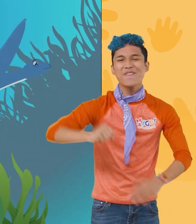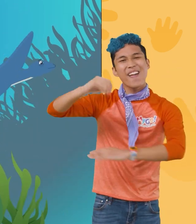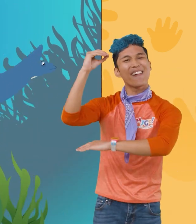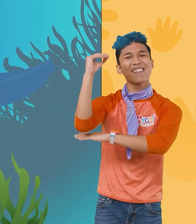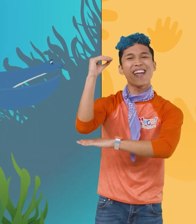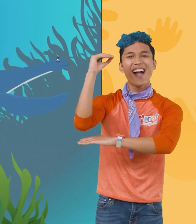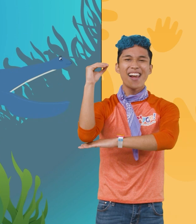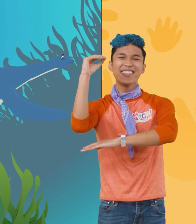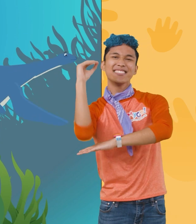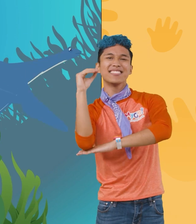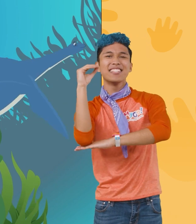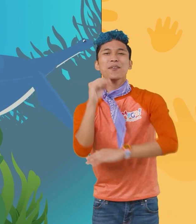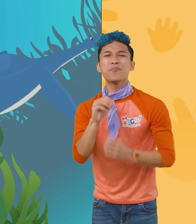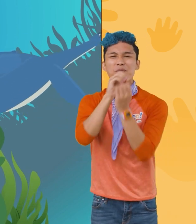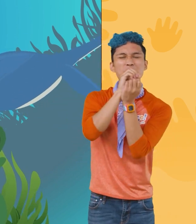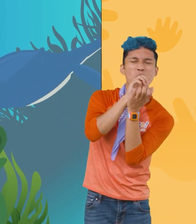Prehistoric